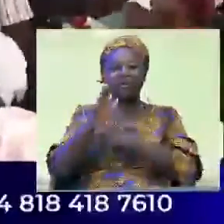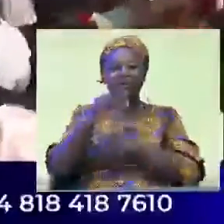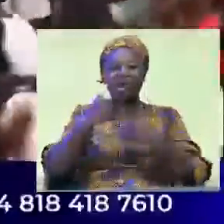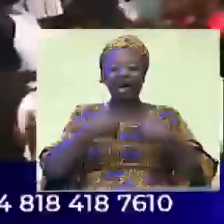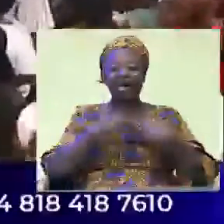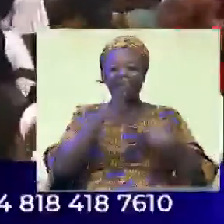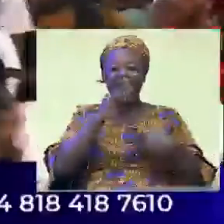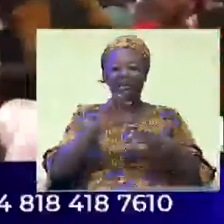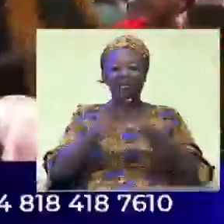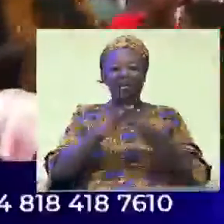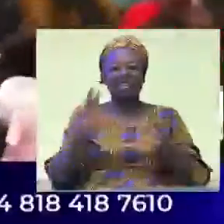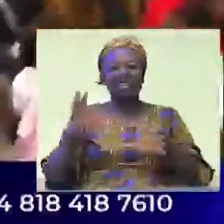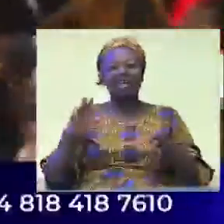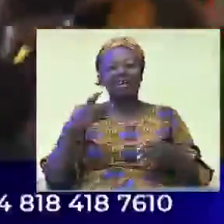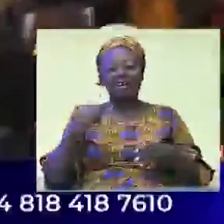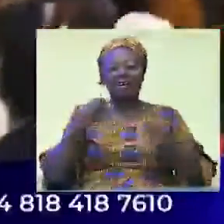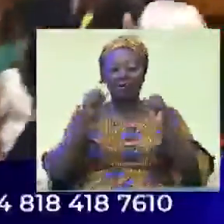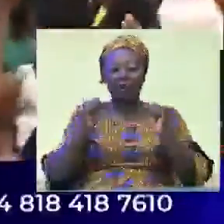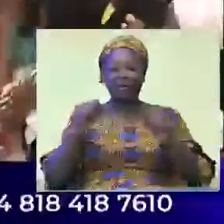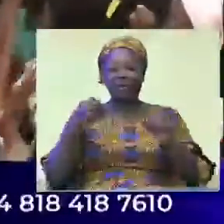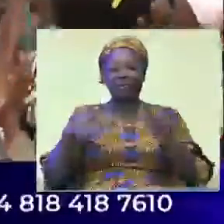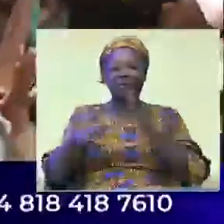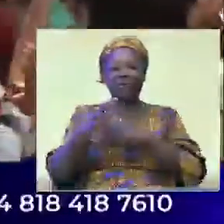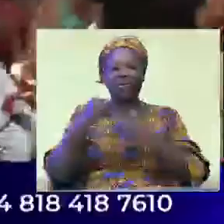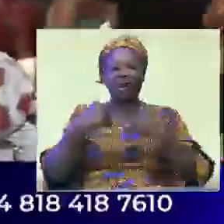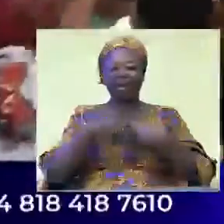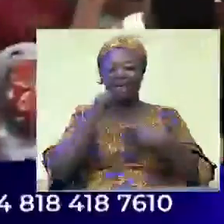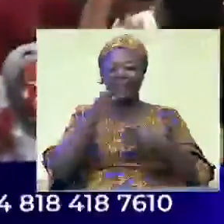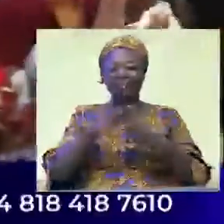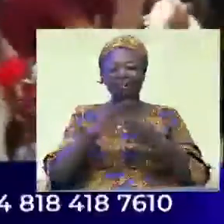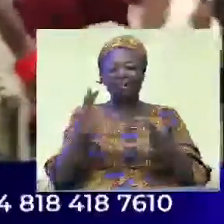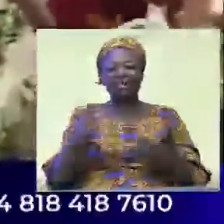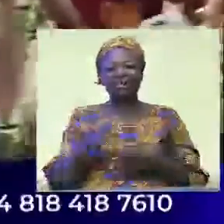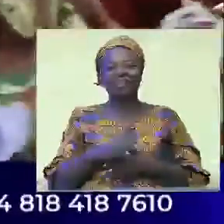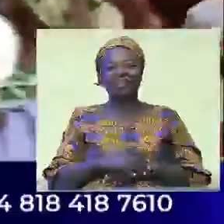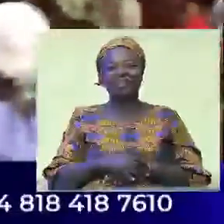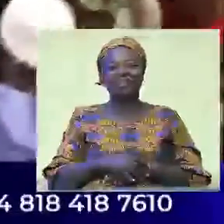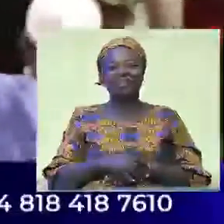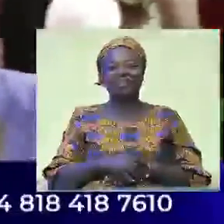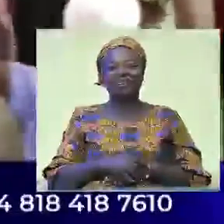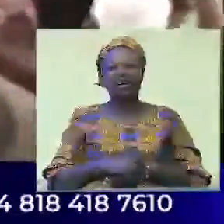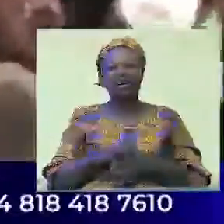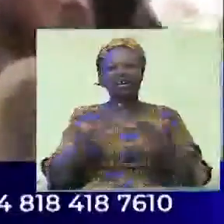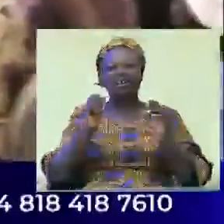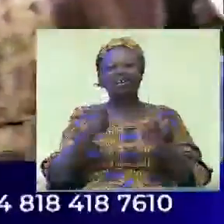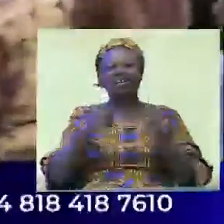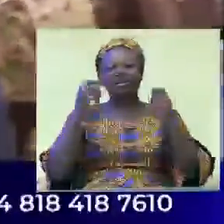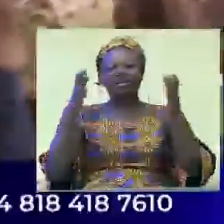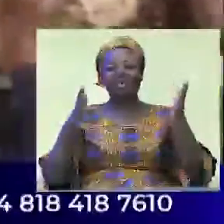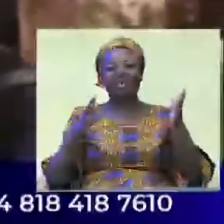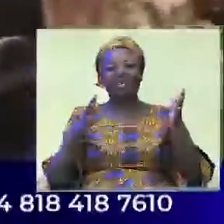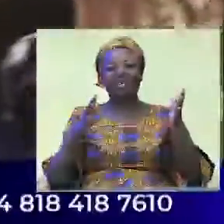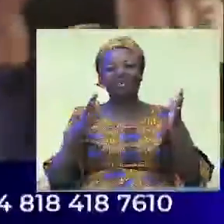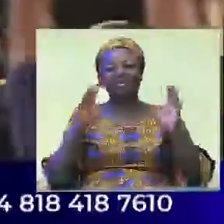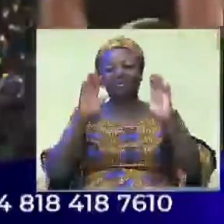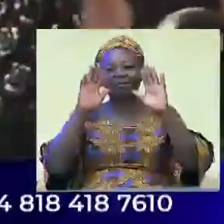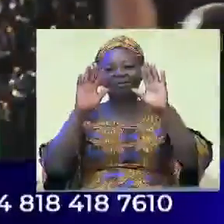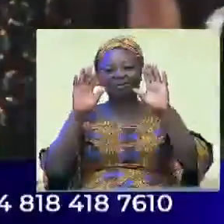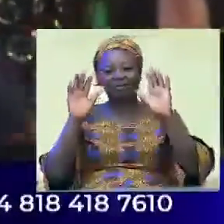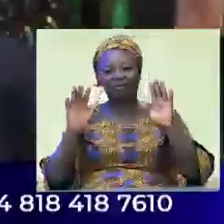you are, the power of God has been released. The power of God has been released.